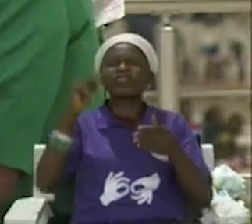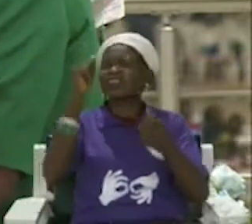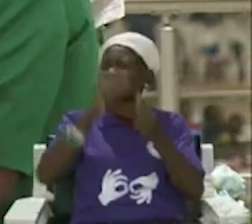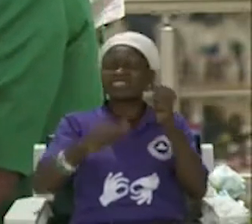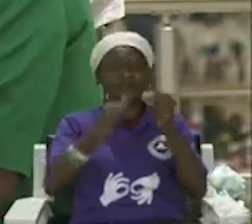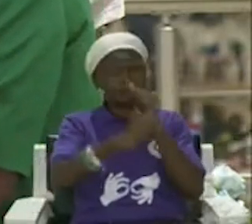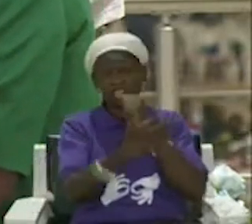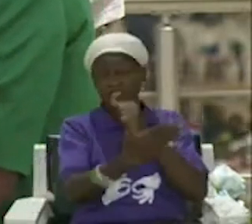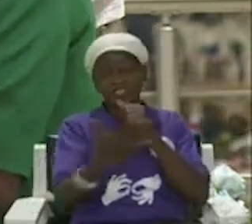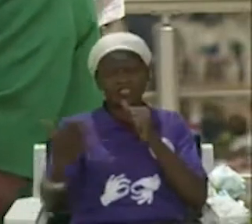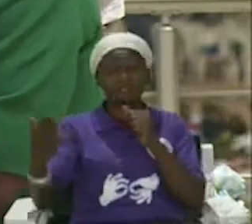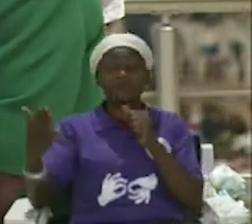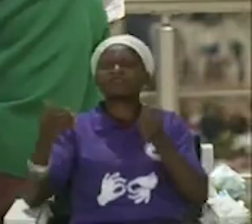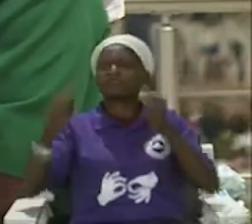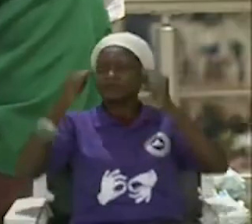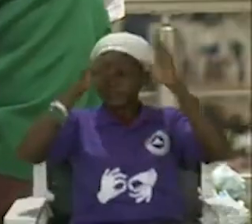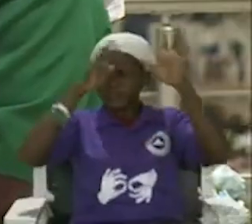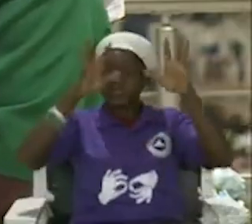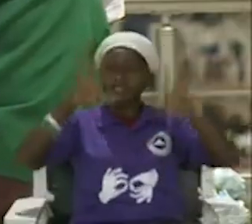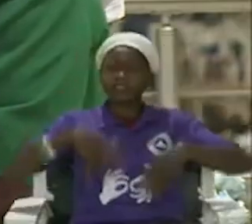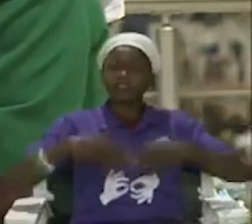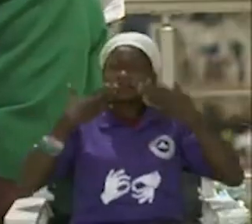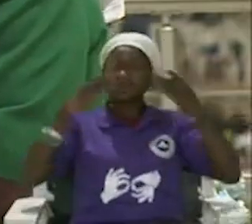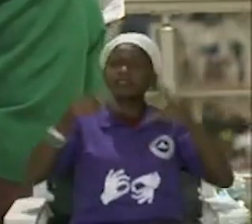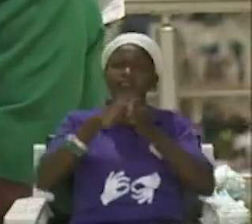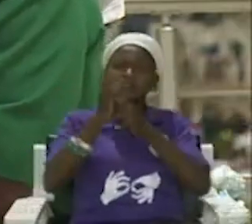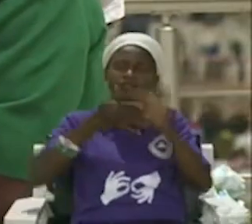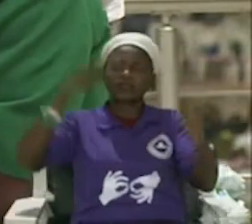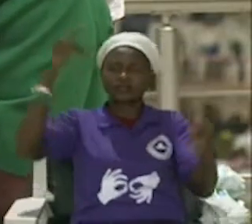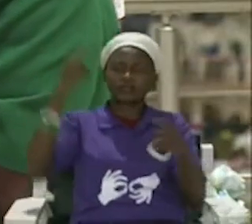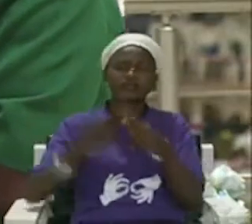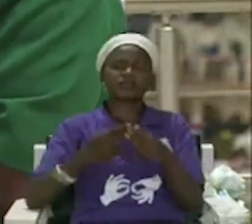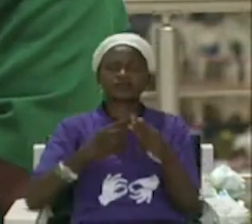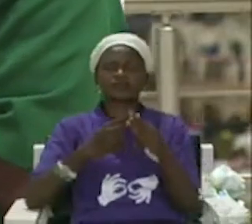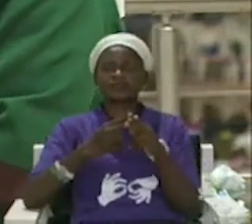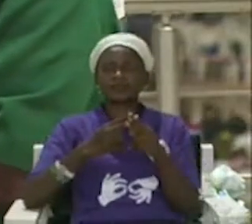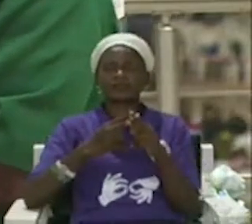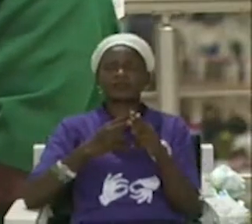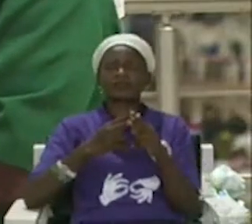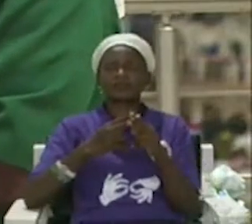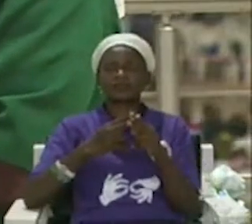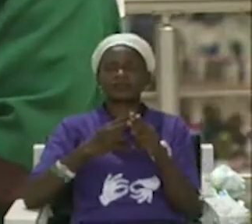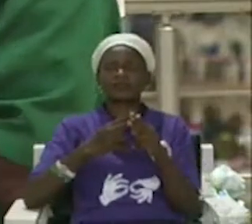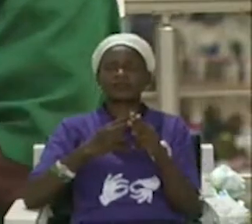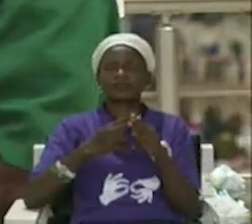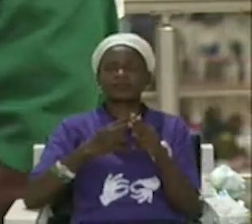everything. Father, accept our thanks in Jesus' name.